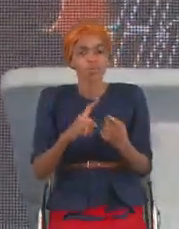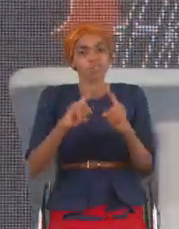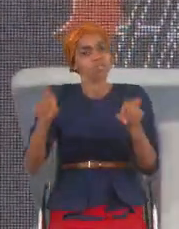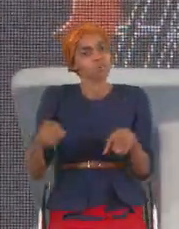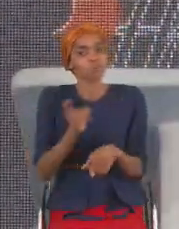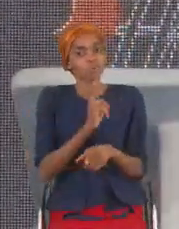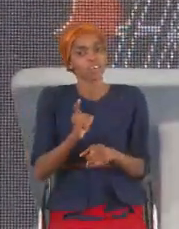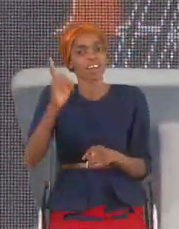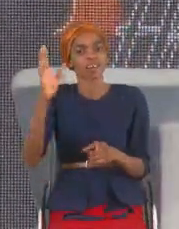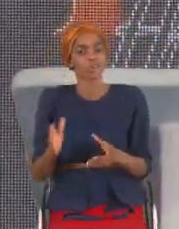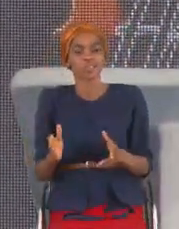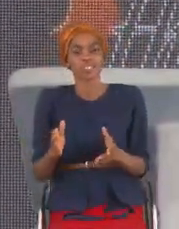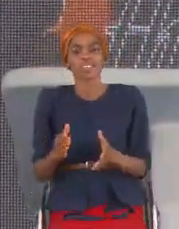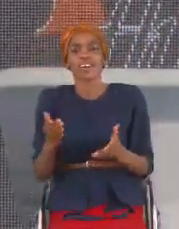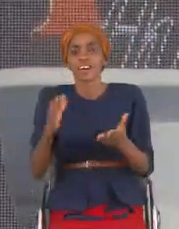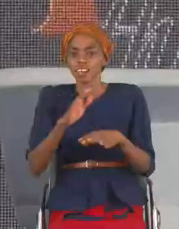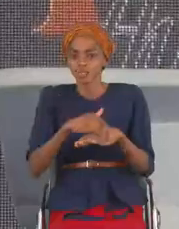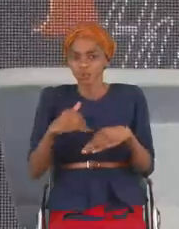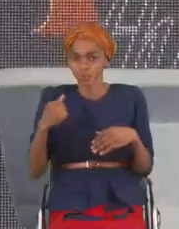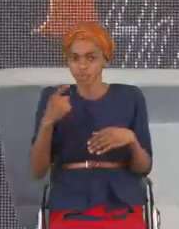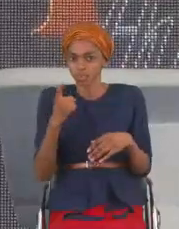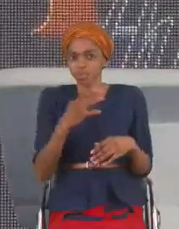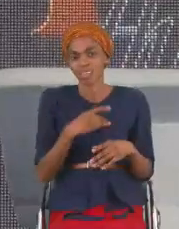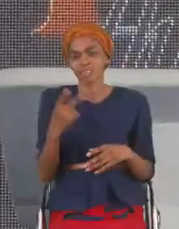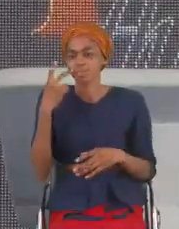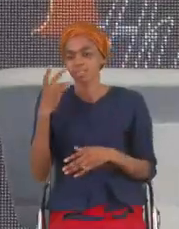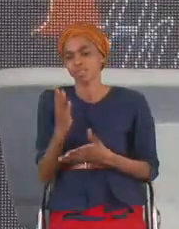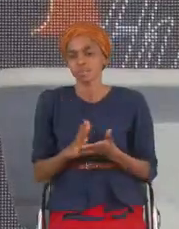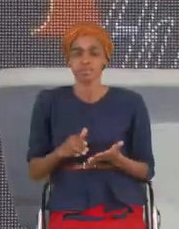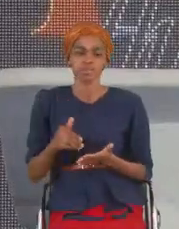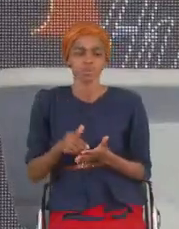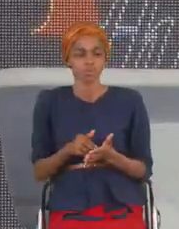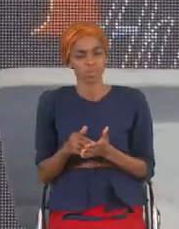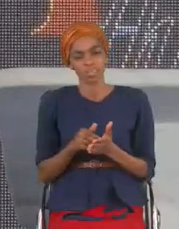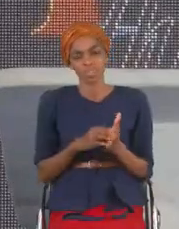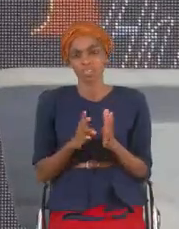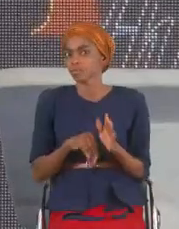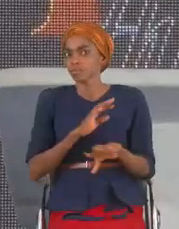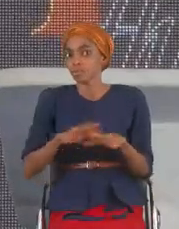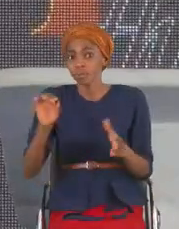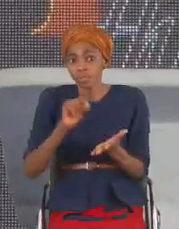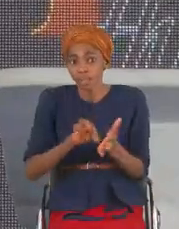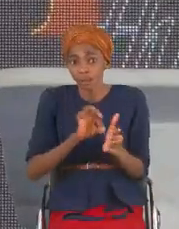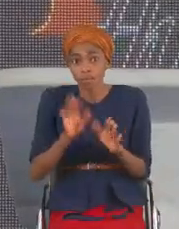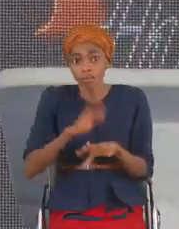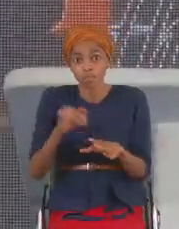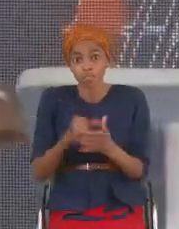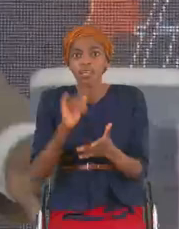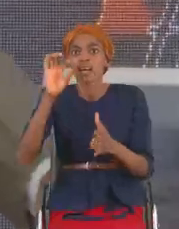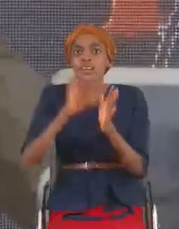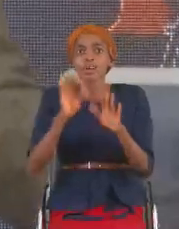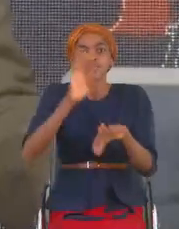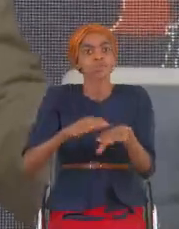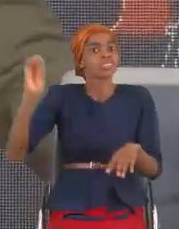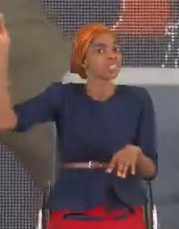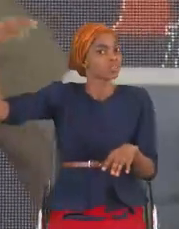God has called you, and you say some kind of weakness. Don't count on that. Count on the grace